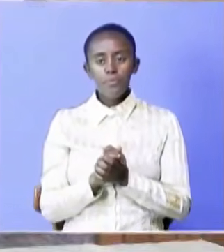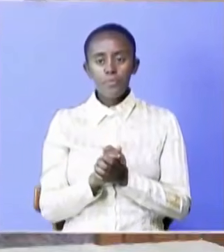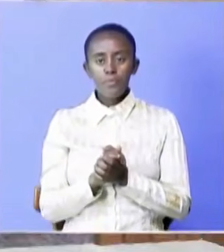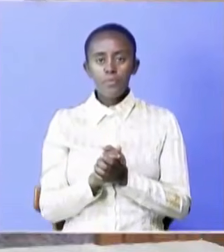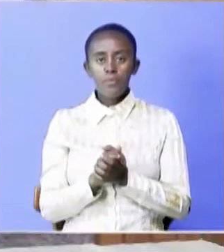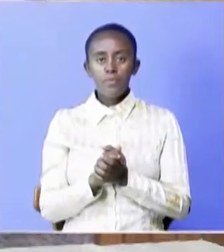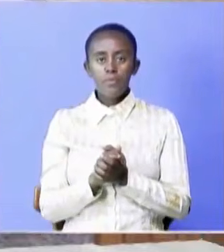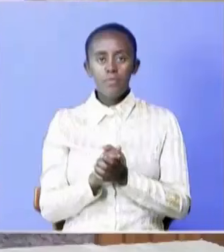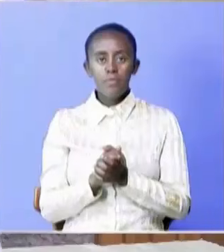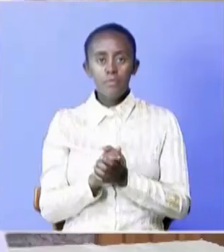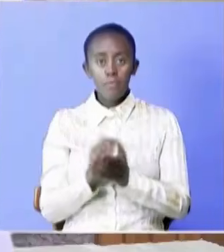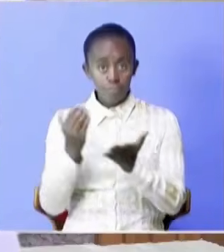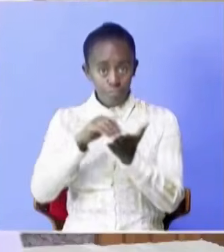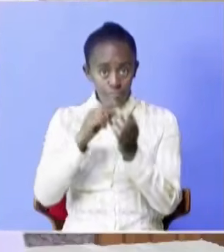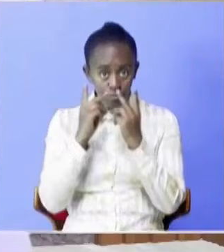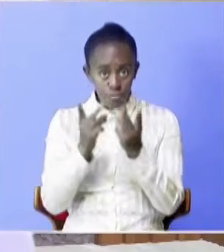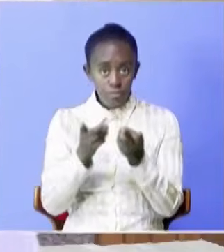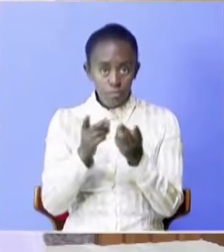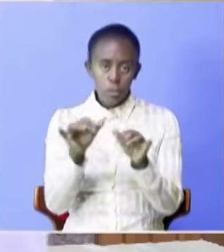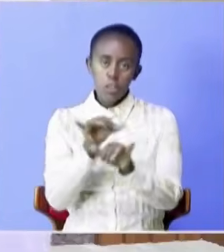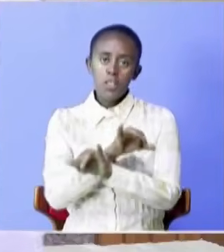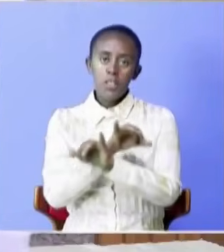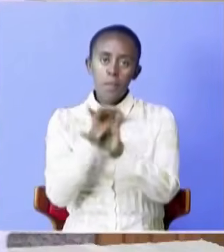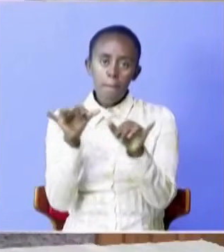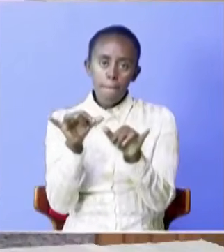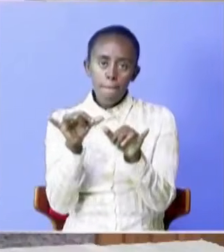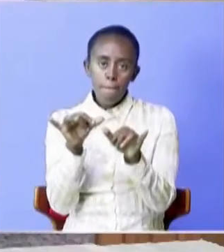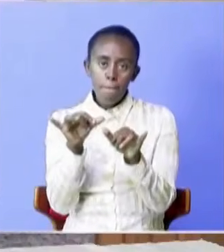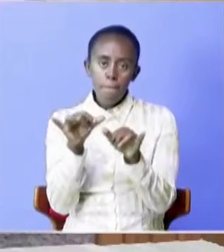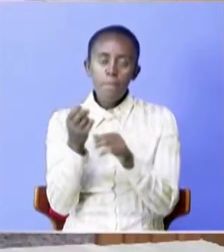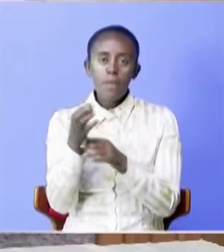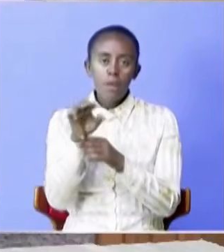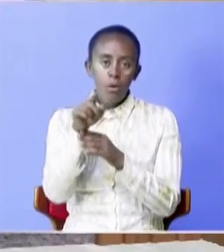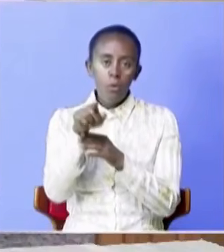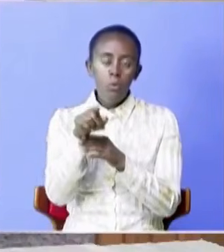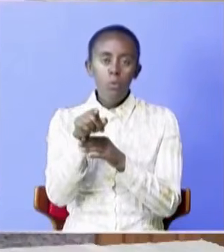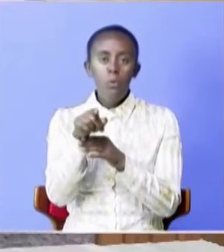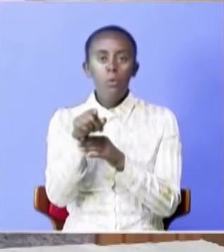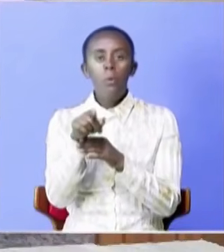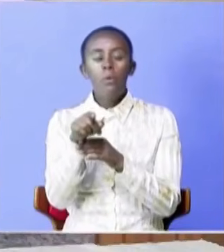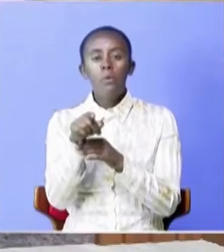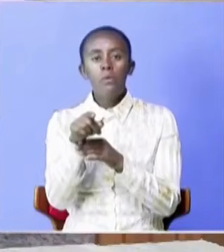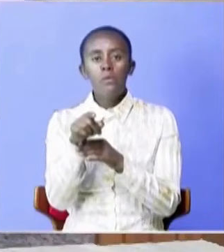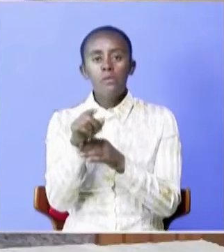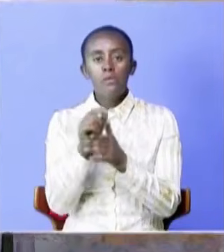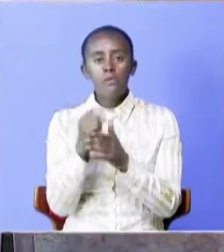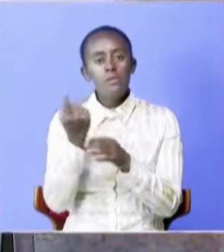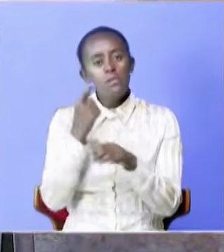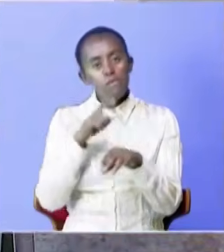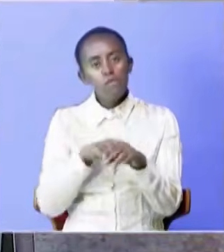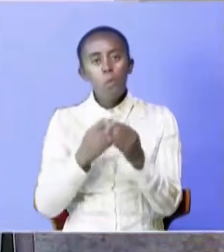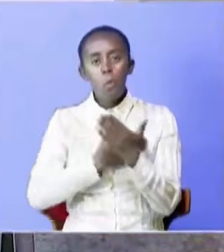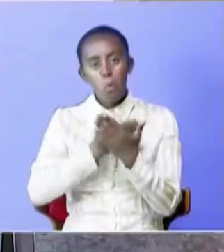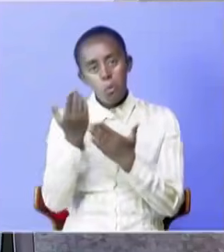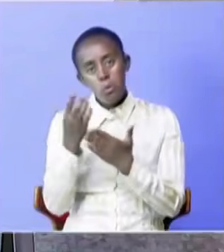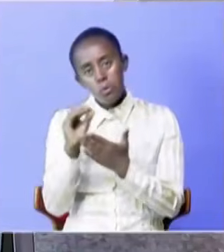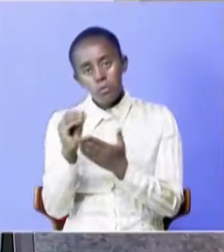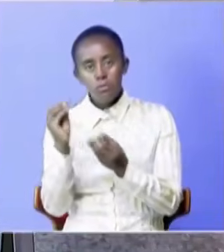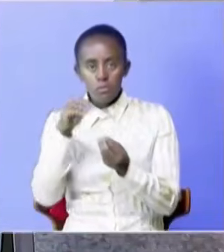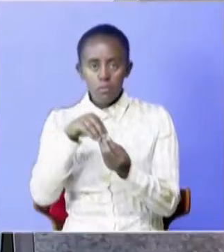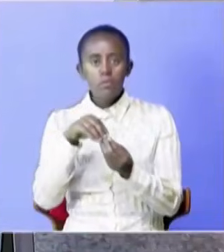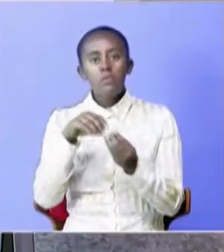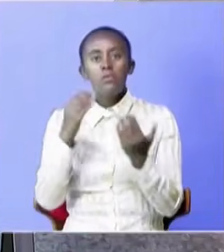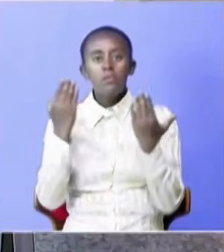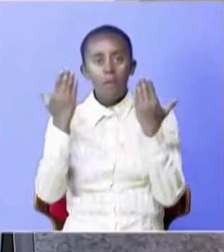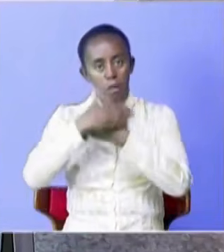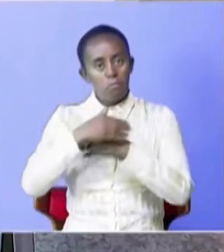Every morning. So again, it is the same. Or you could say every morning and at